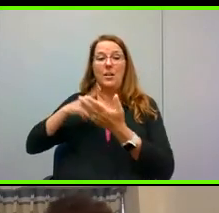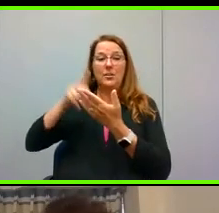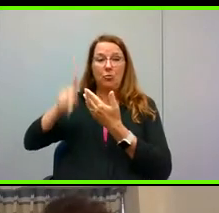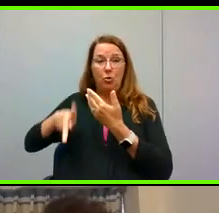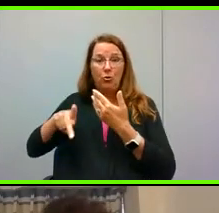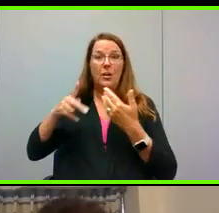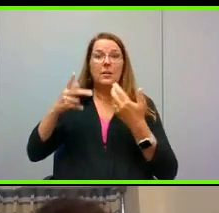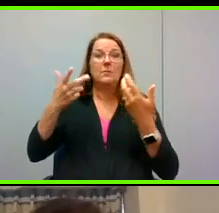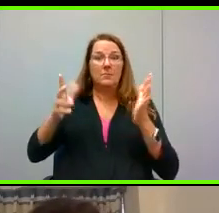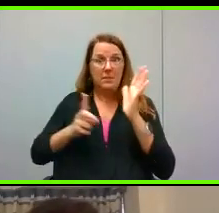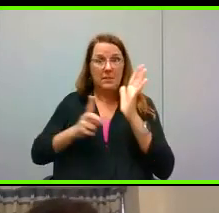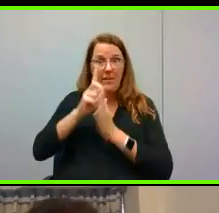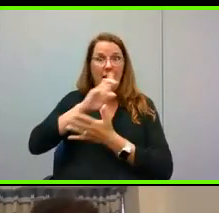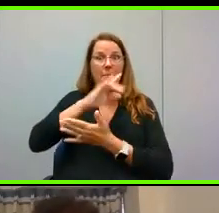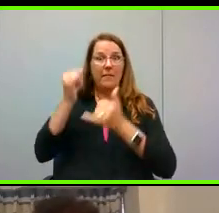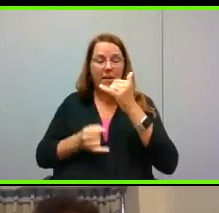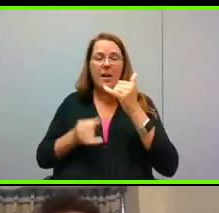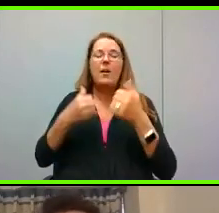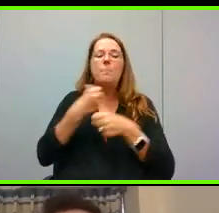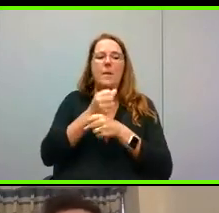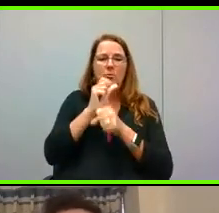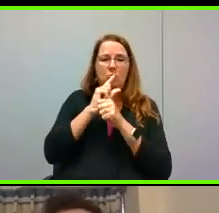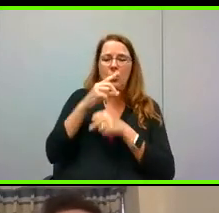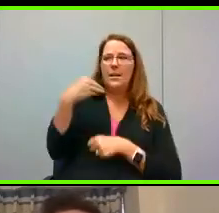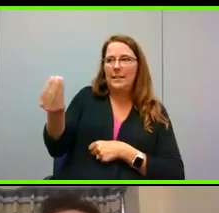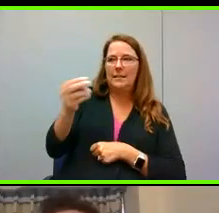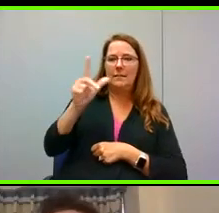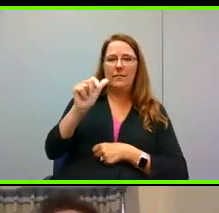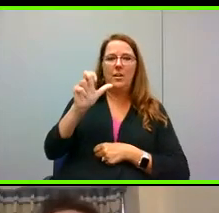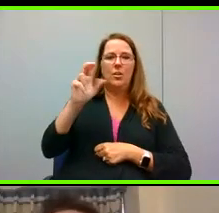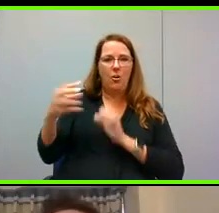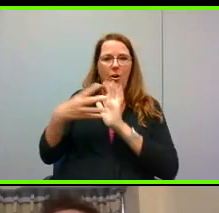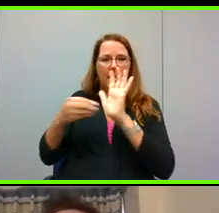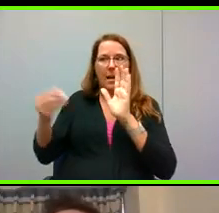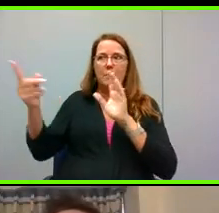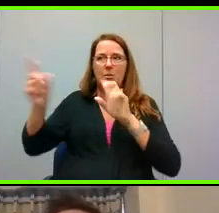that Lauren gets a copy to send out to all of you so you will know.